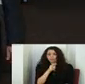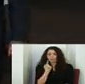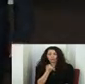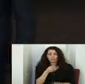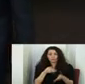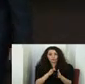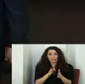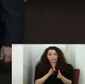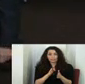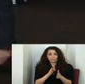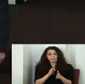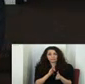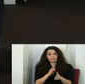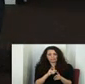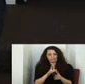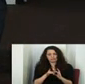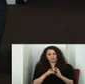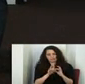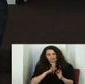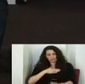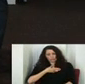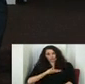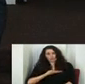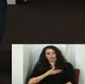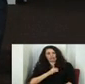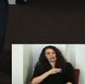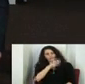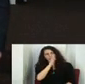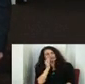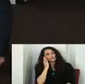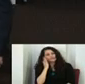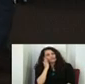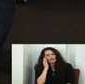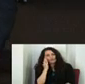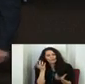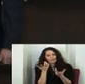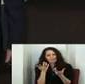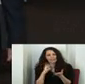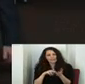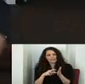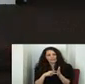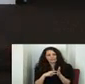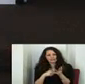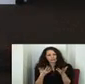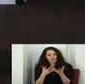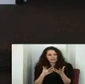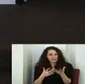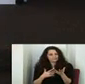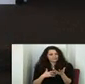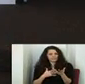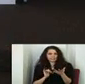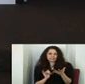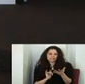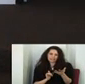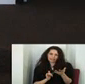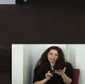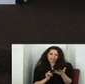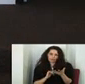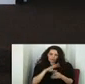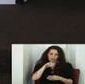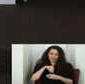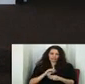by knowing God in our lives, knowing what that means, what that encounters, what that feels like in our